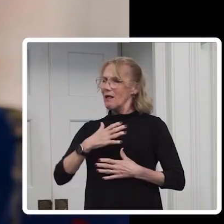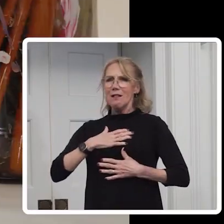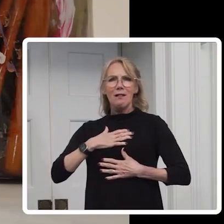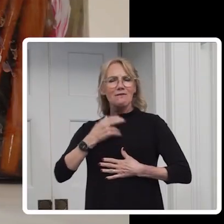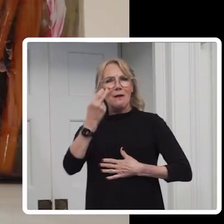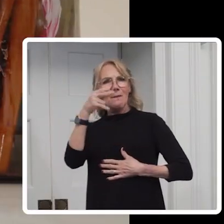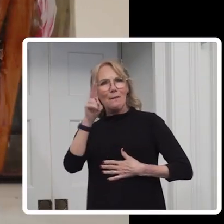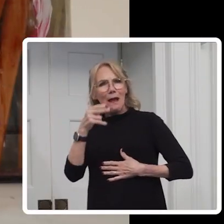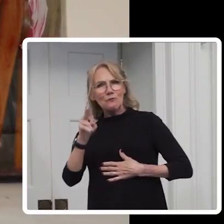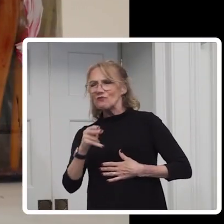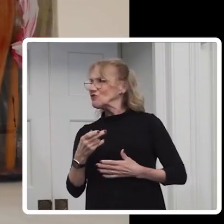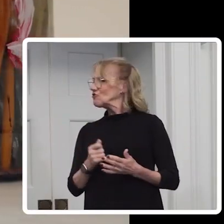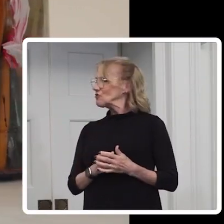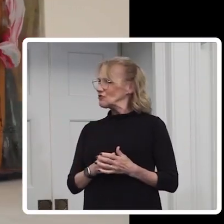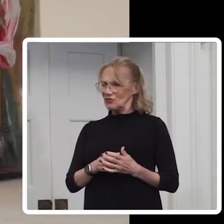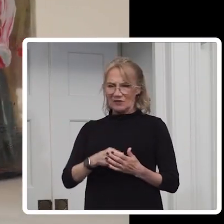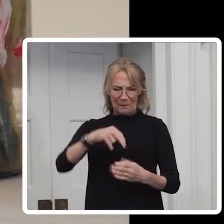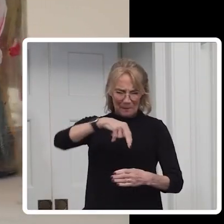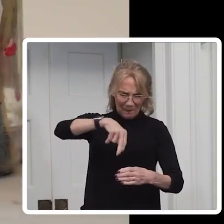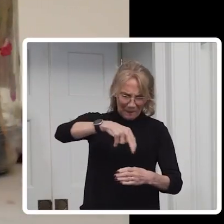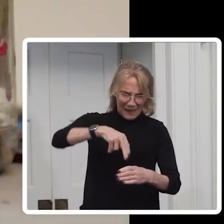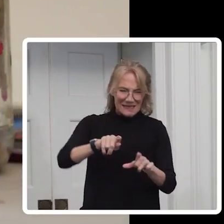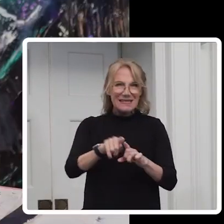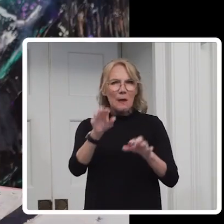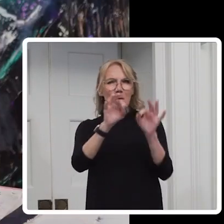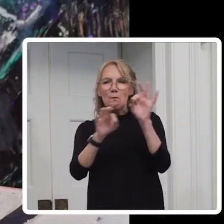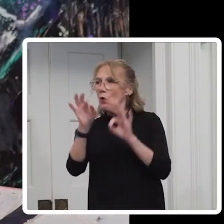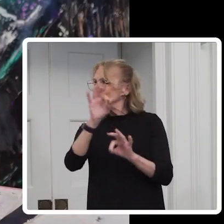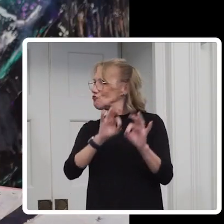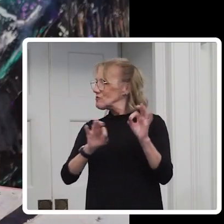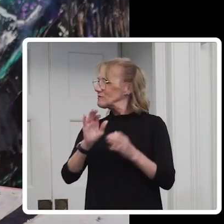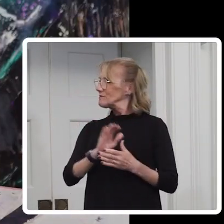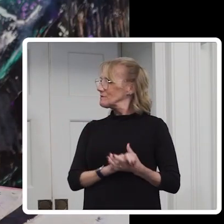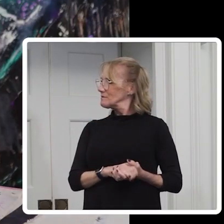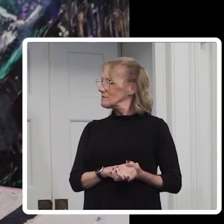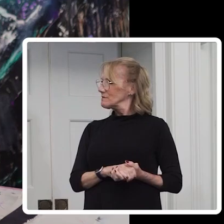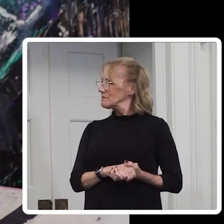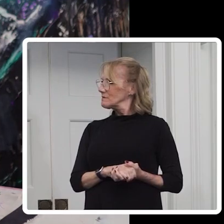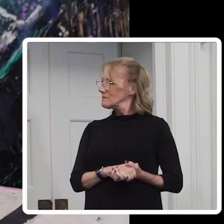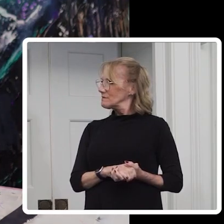broomsticks. Paint palette's like a potion. My work could be a spell.